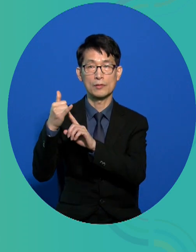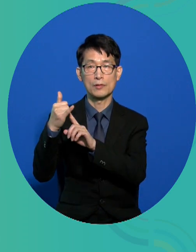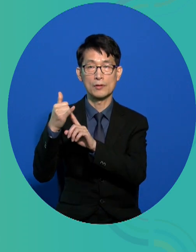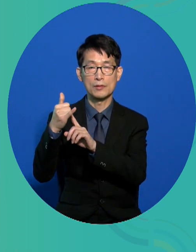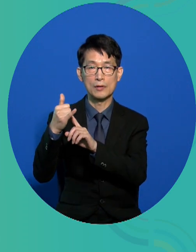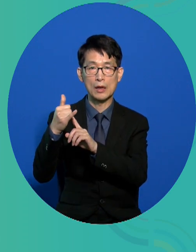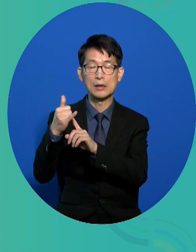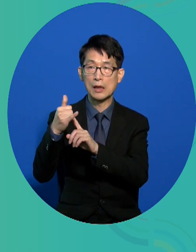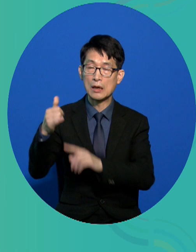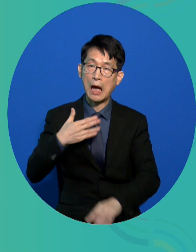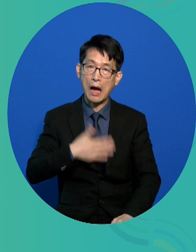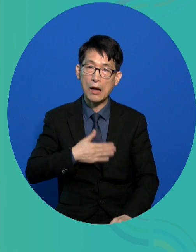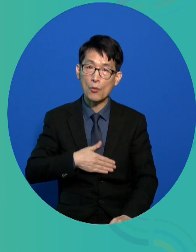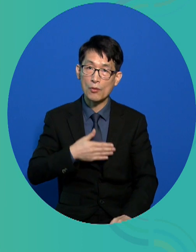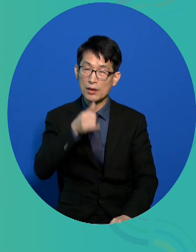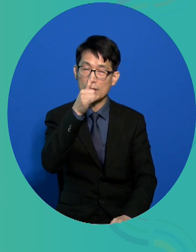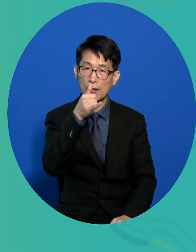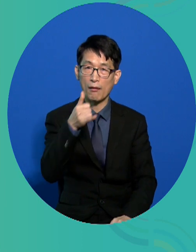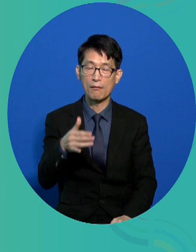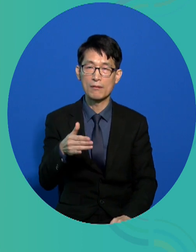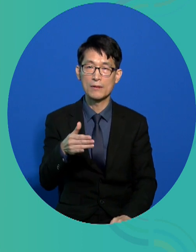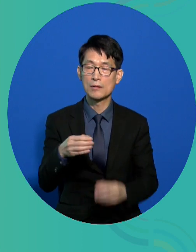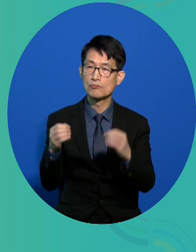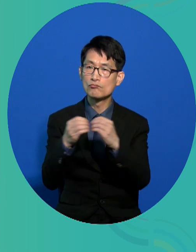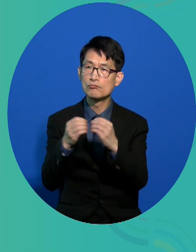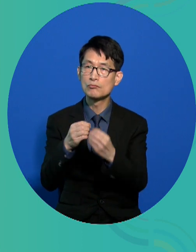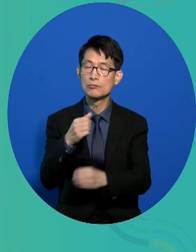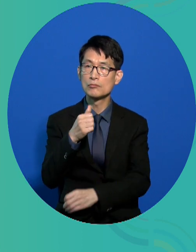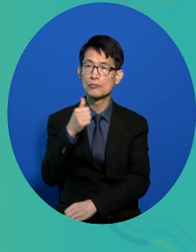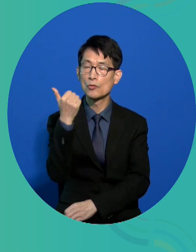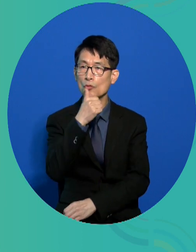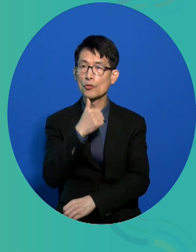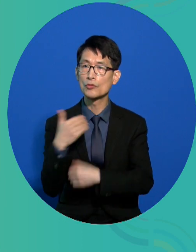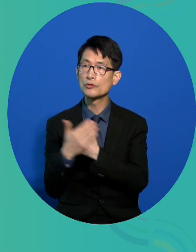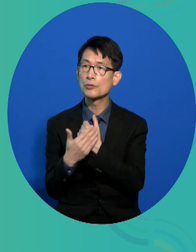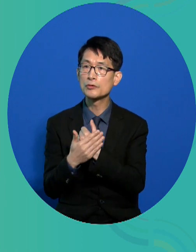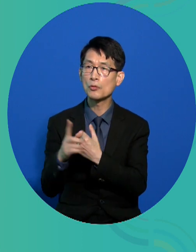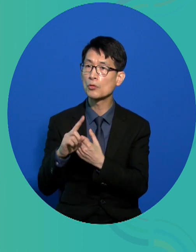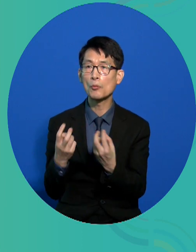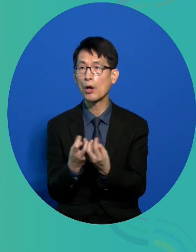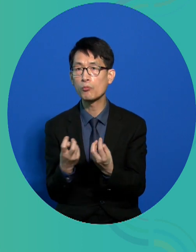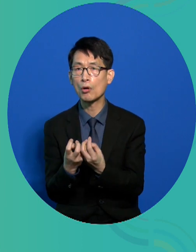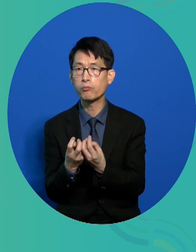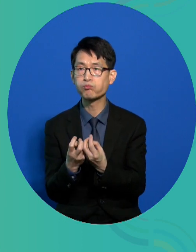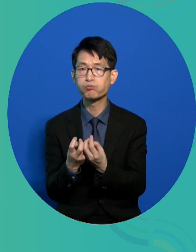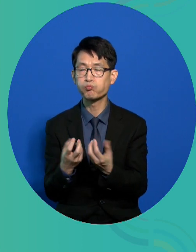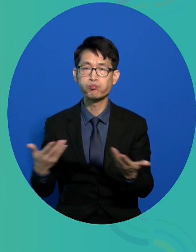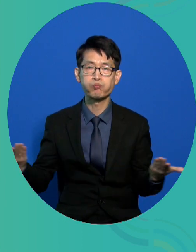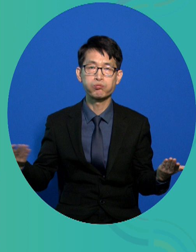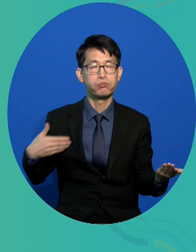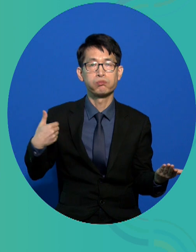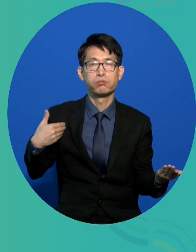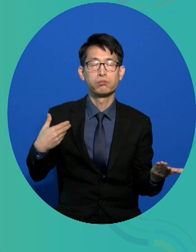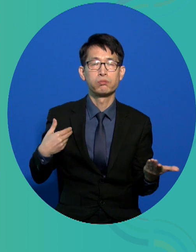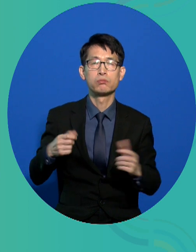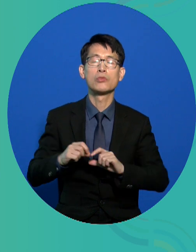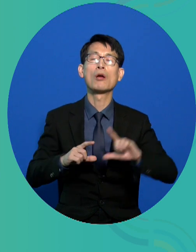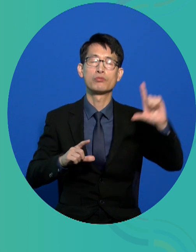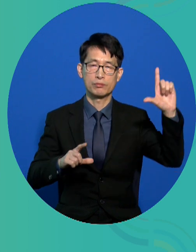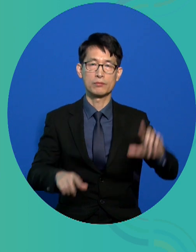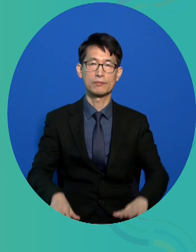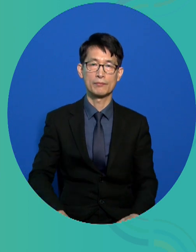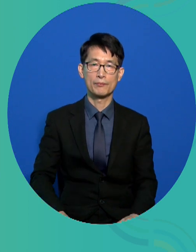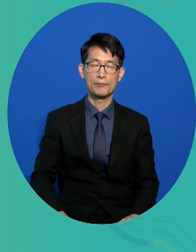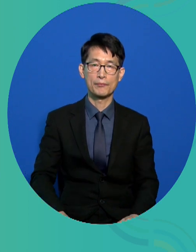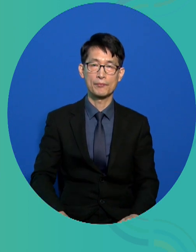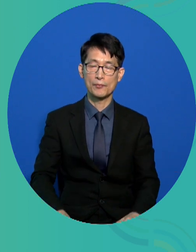the teachers and the parents and the students, they know the law exists, but oftentimes do not know how to